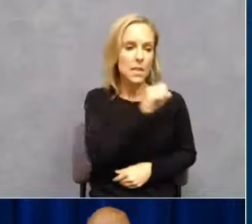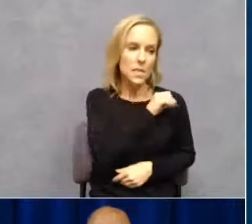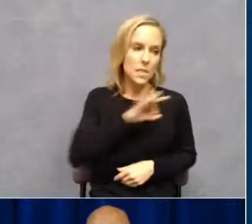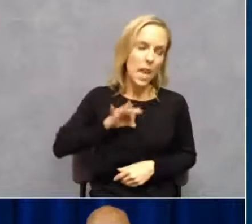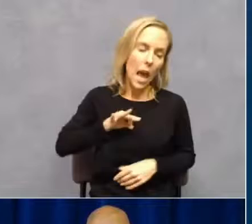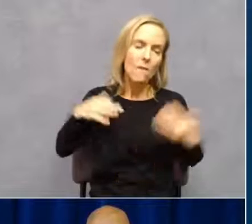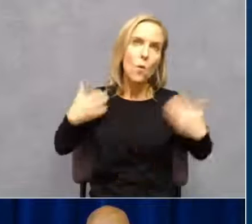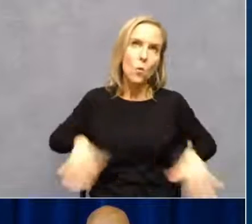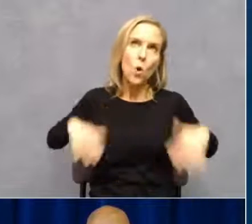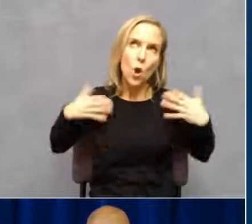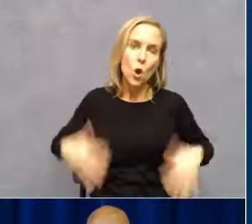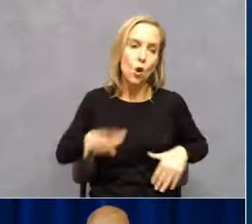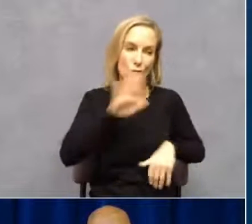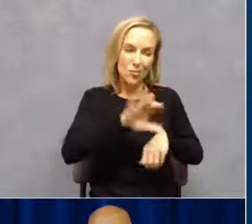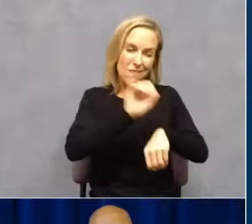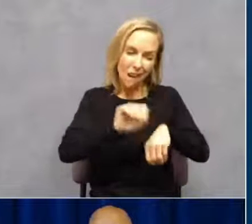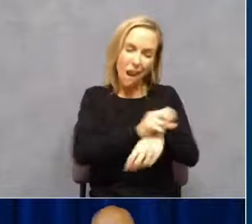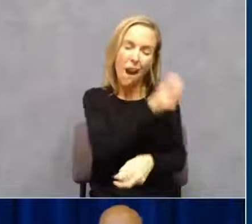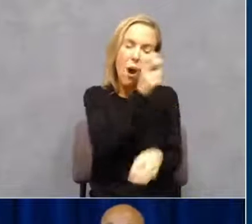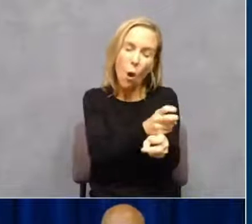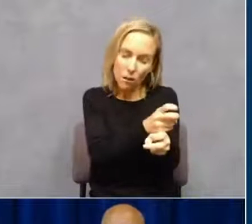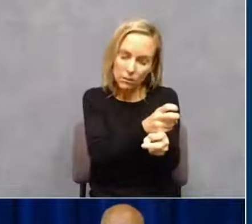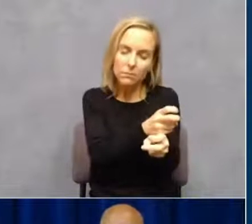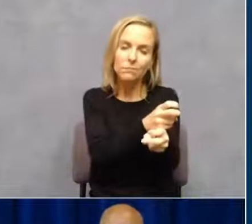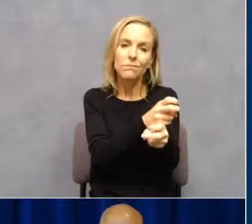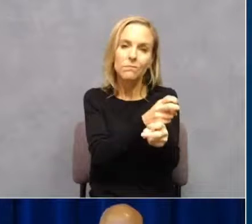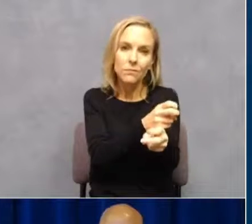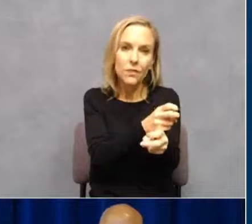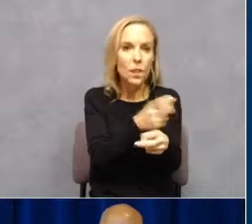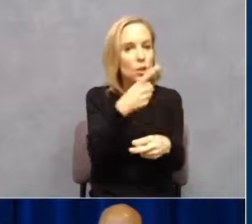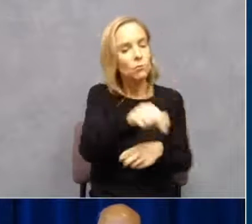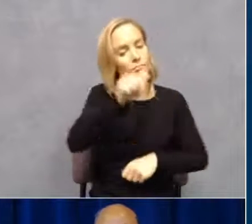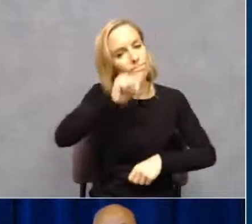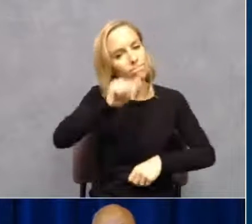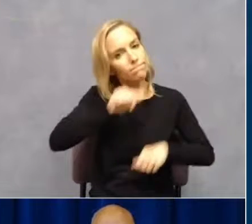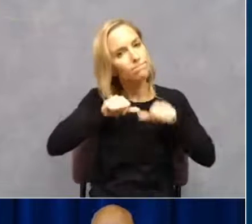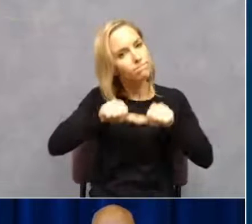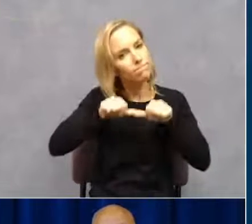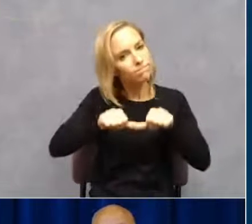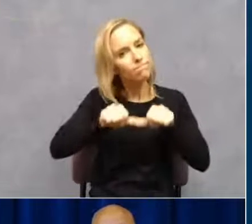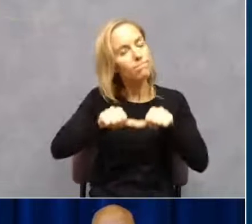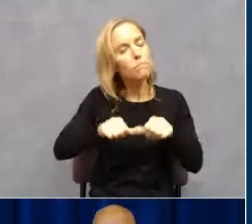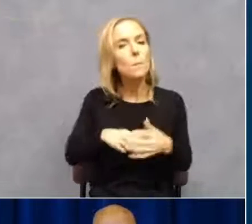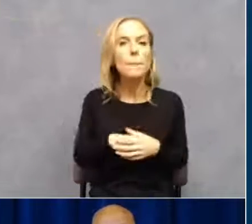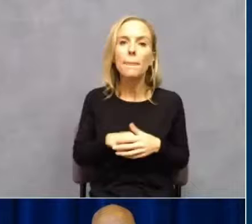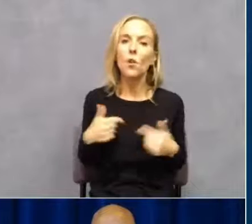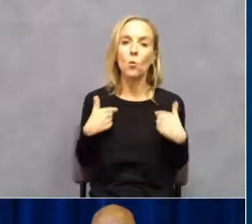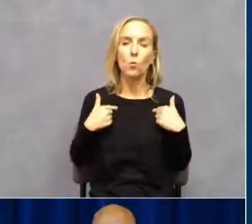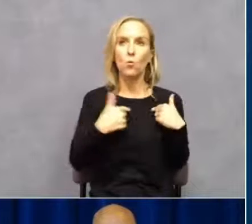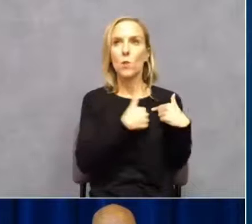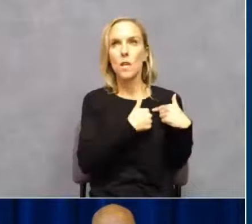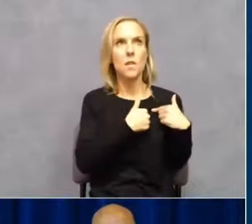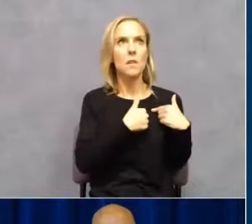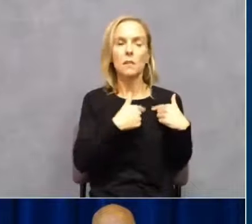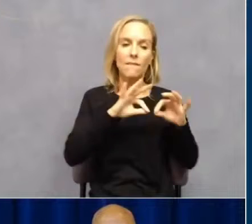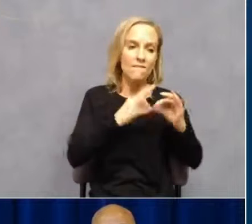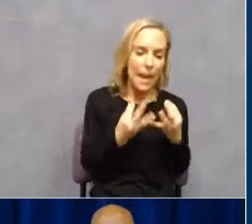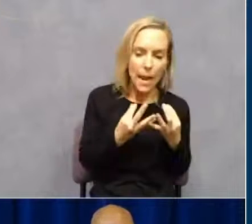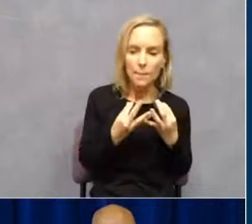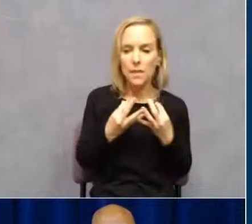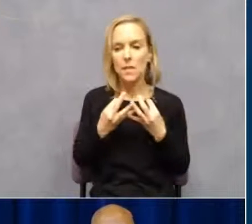been hard, and you've hung in there. And we, families,